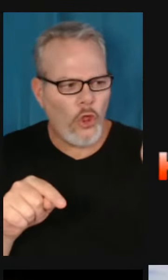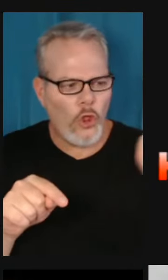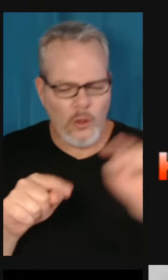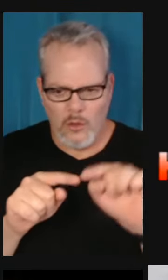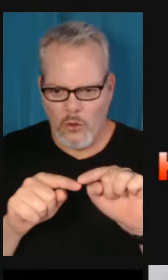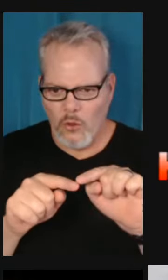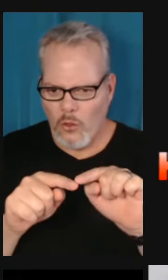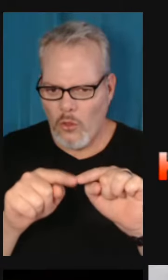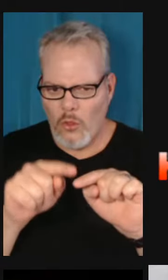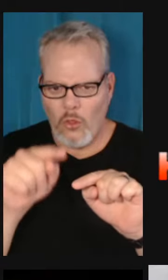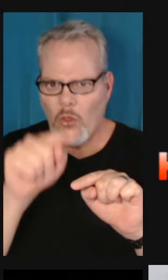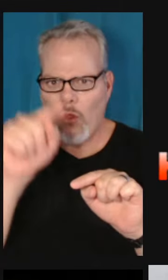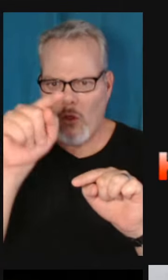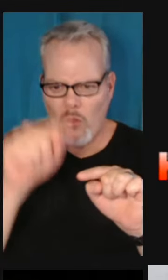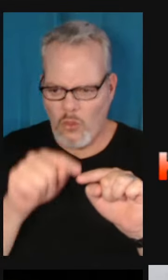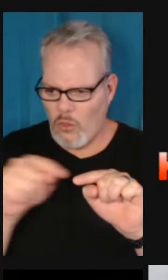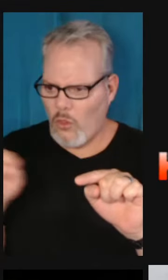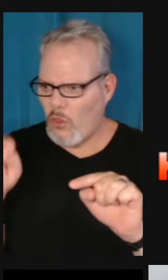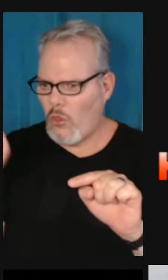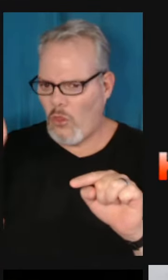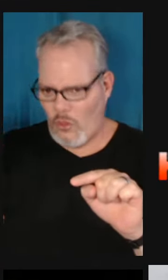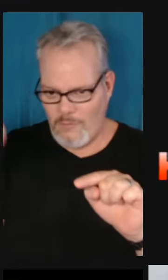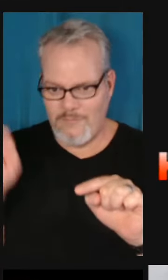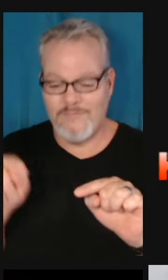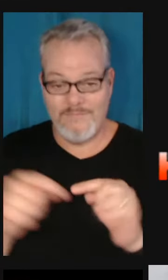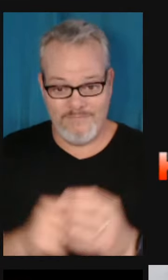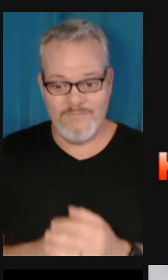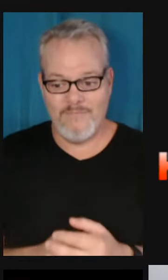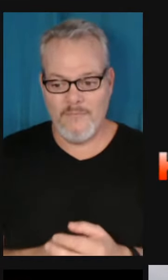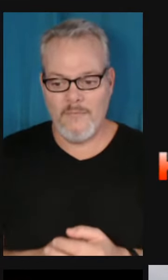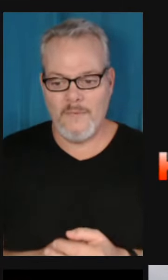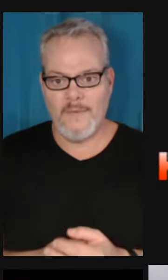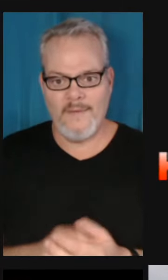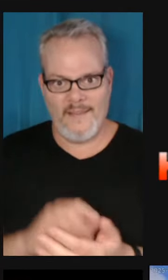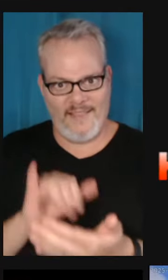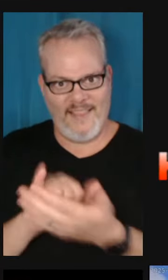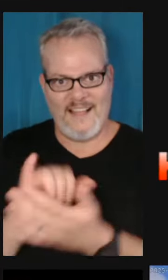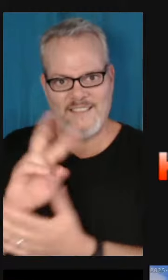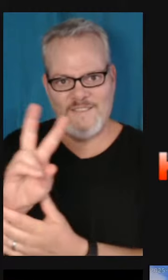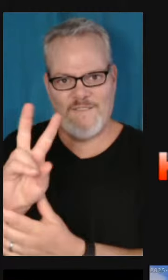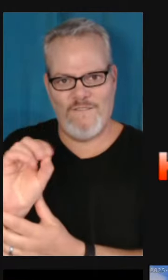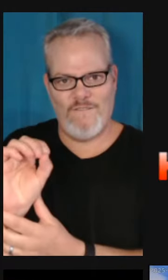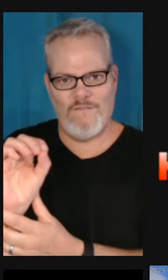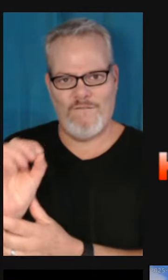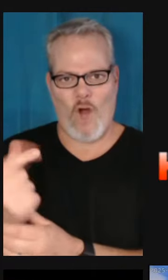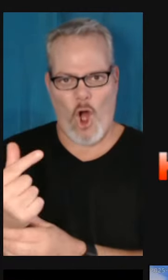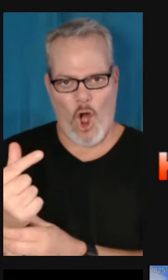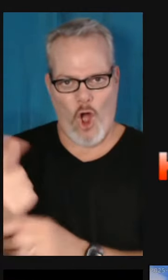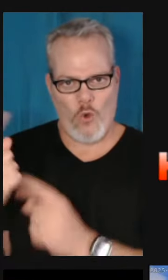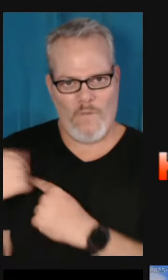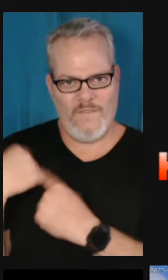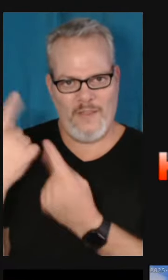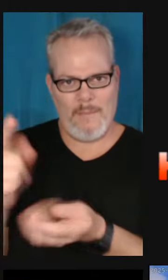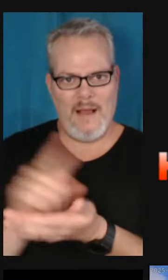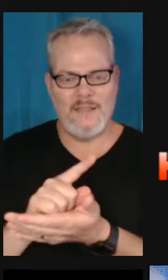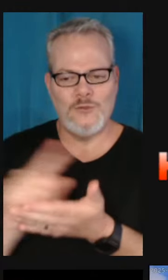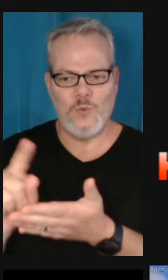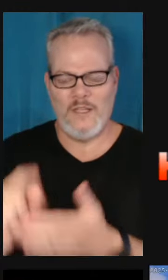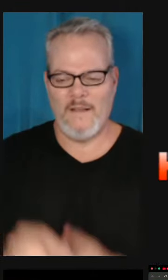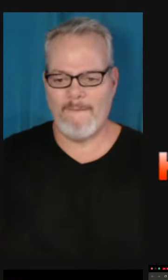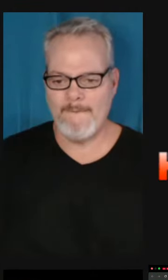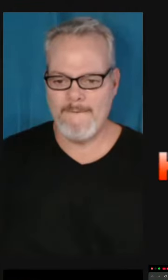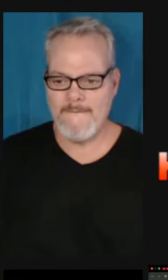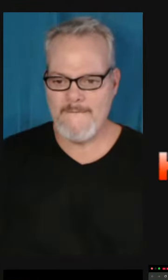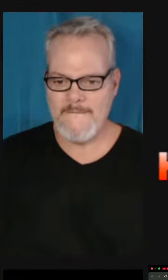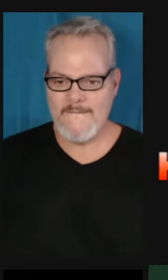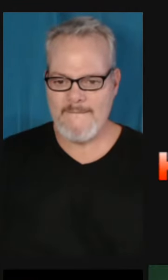here. And that's the VOG dispersal over the past week. As usual, we